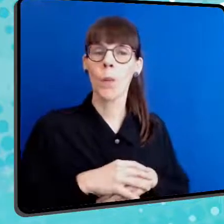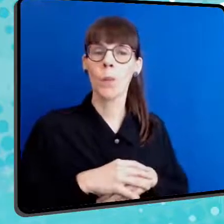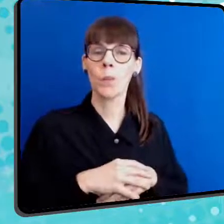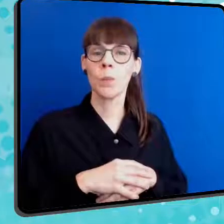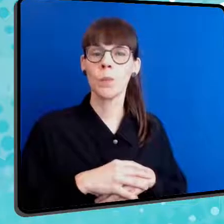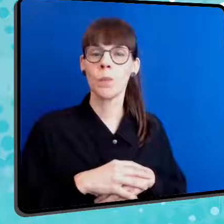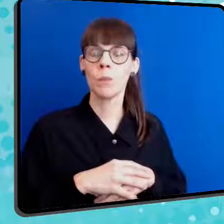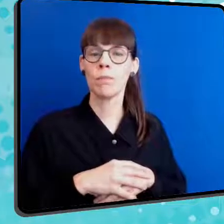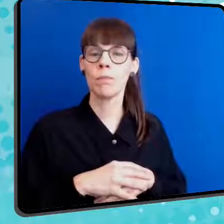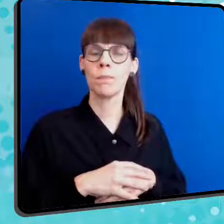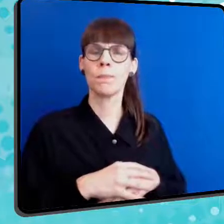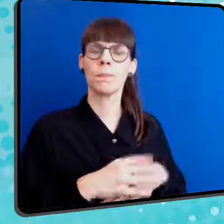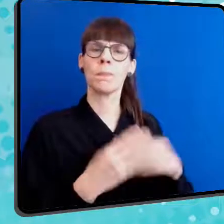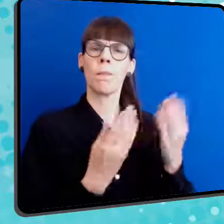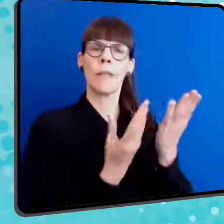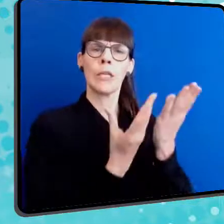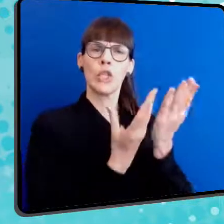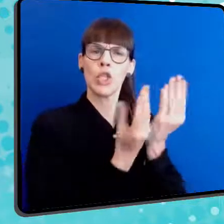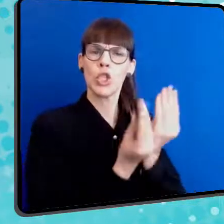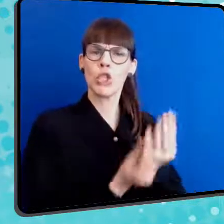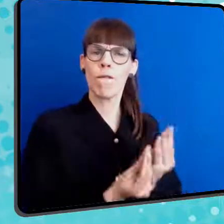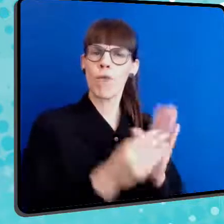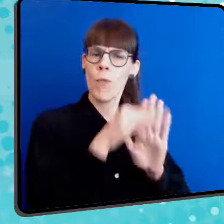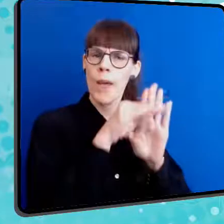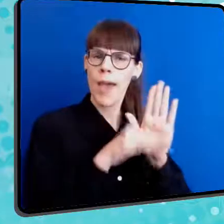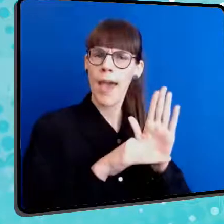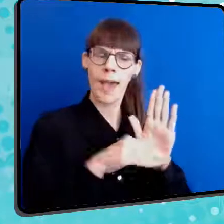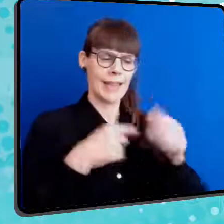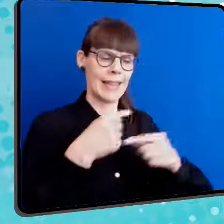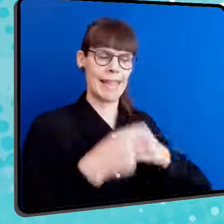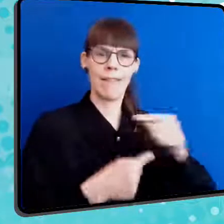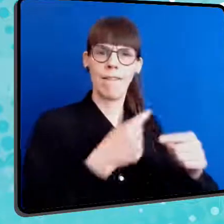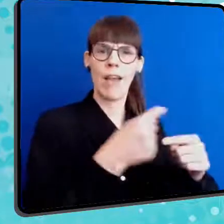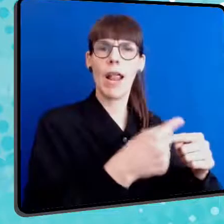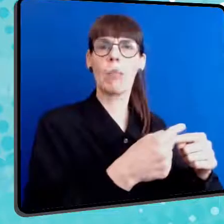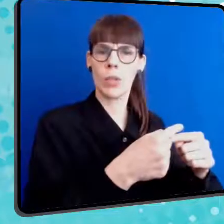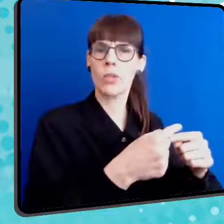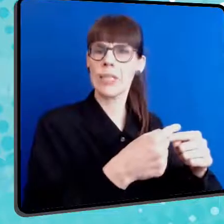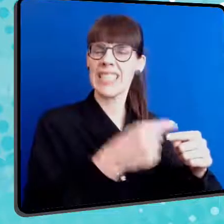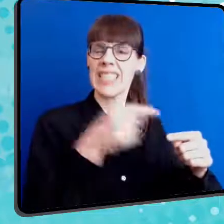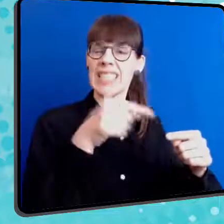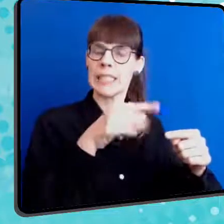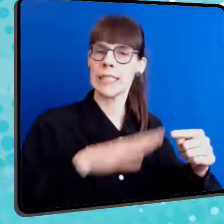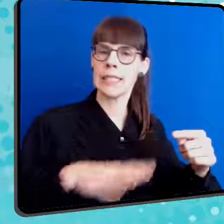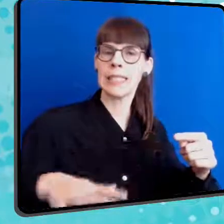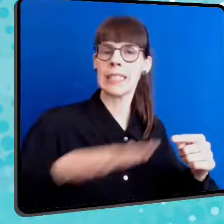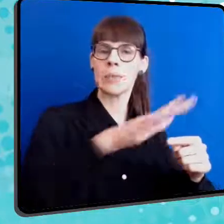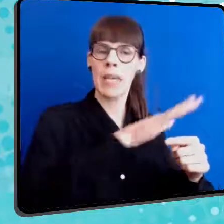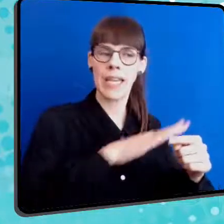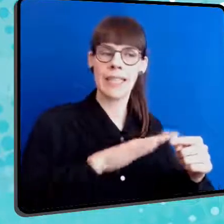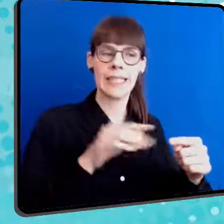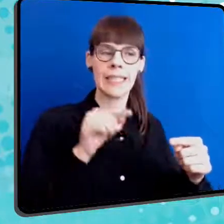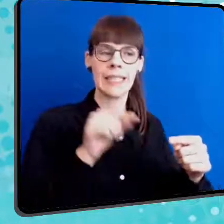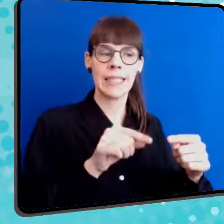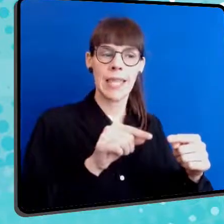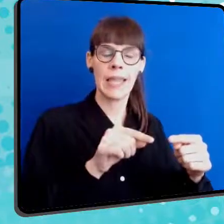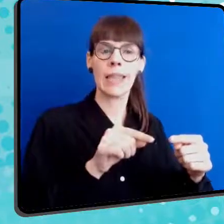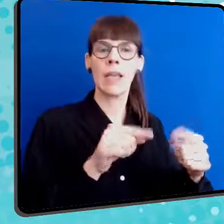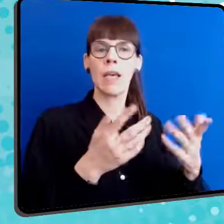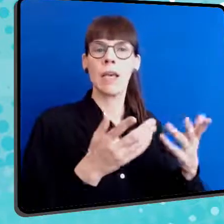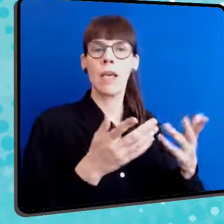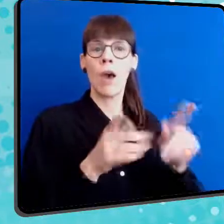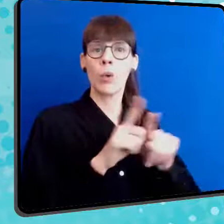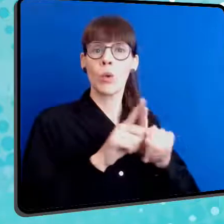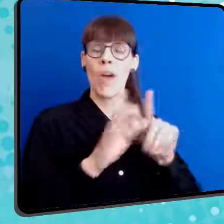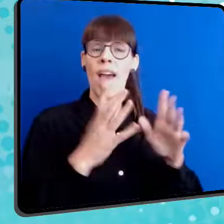Software developers can really get into this space because ML ops, because security, because at the end